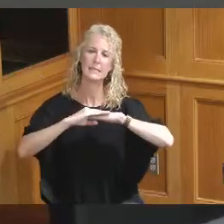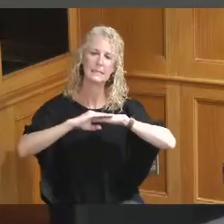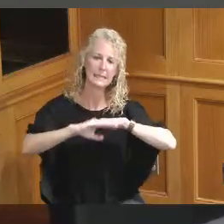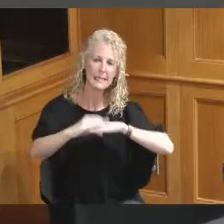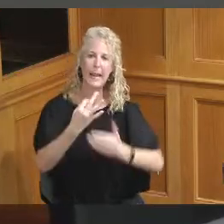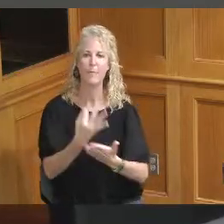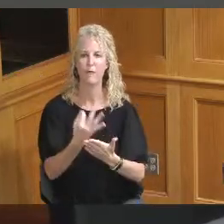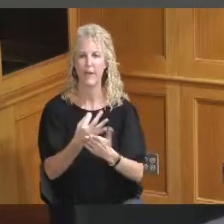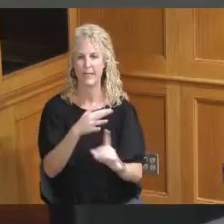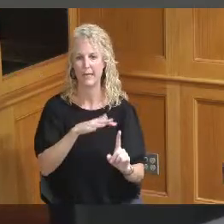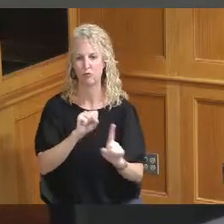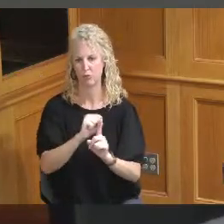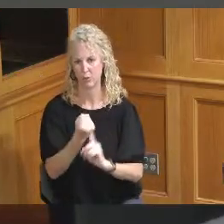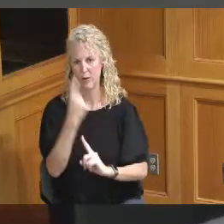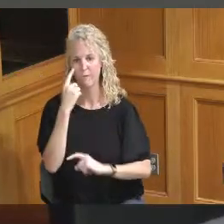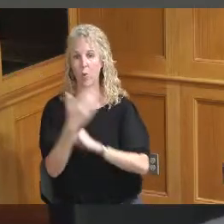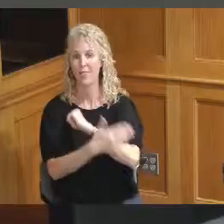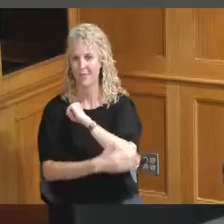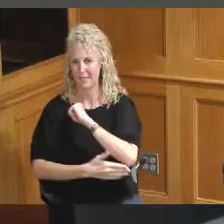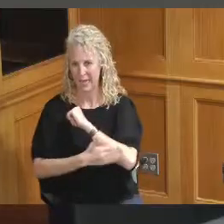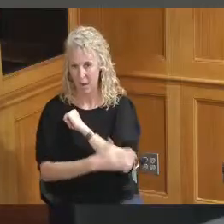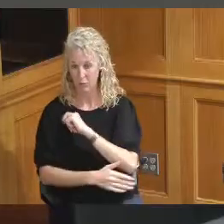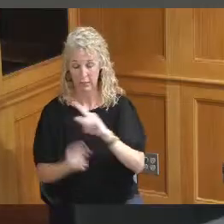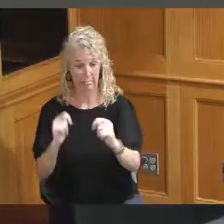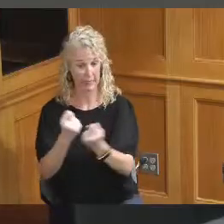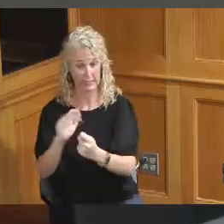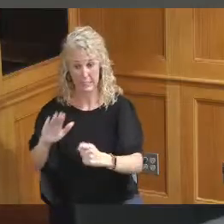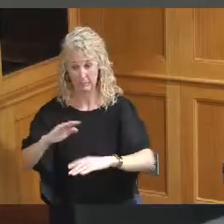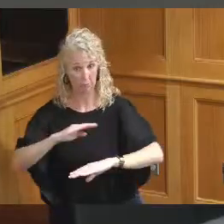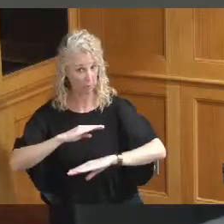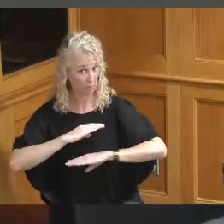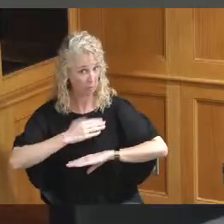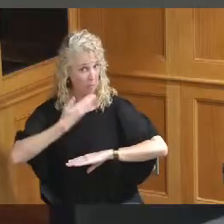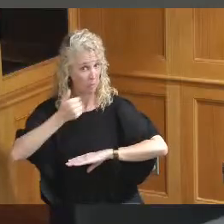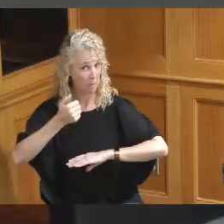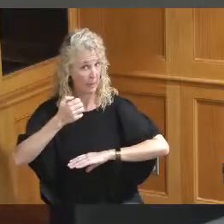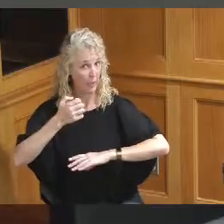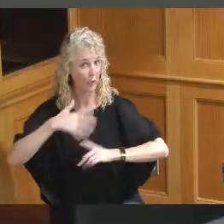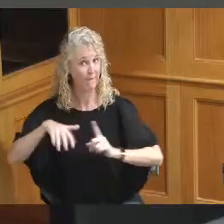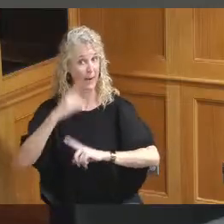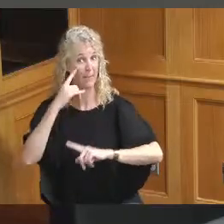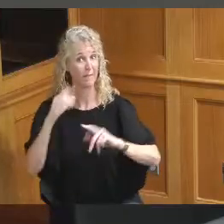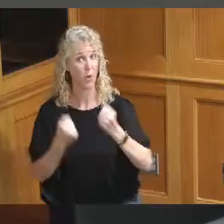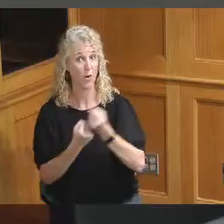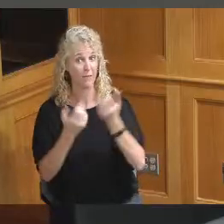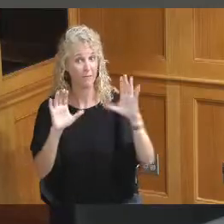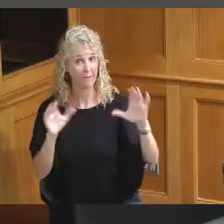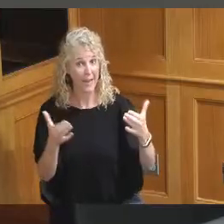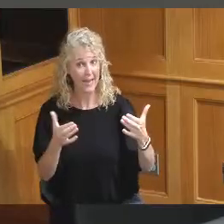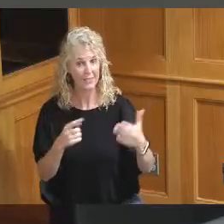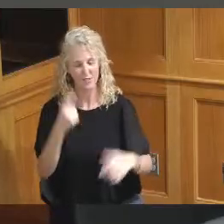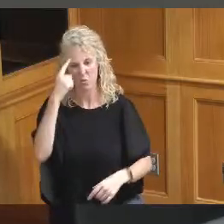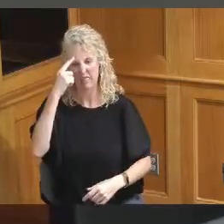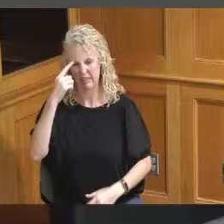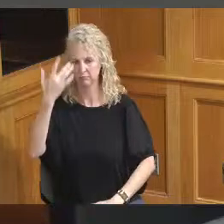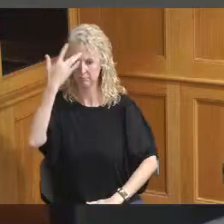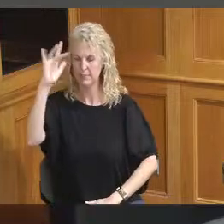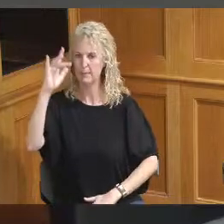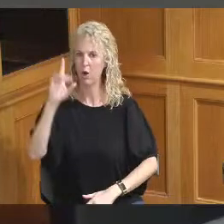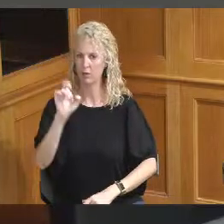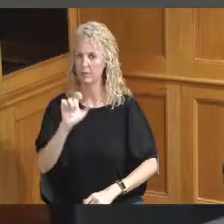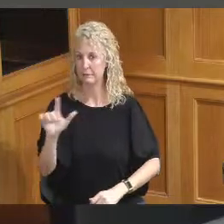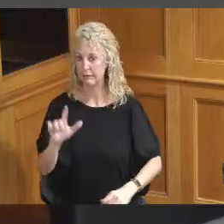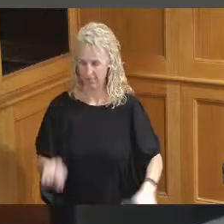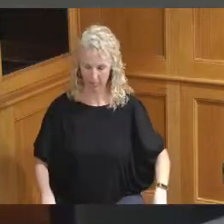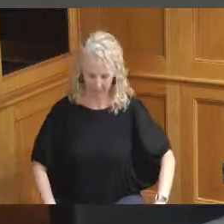environment for the county. It'll address the needs of the team, provide a better environment for fans, and ultimately it's a smarter deal for the county